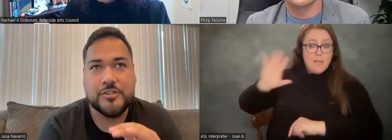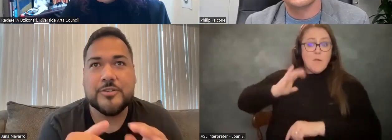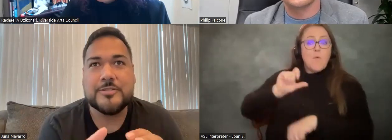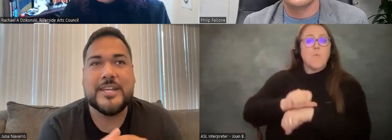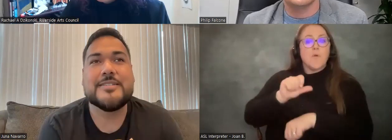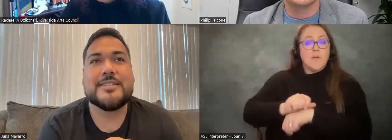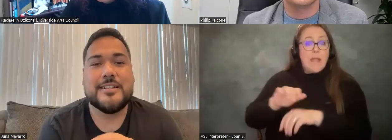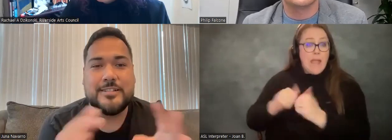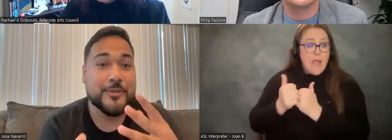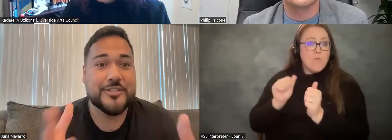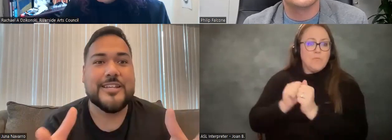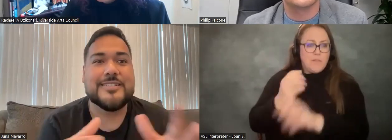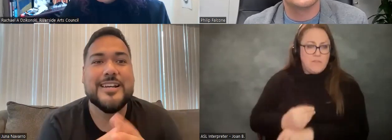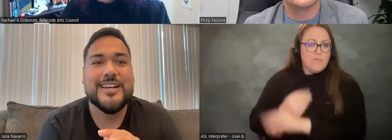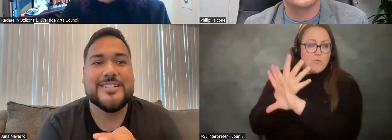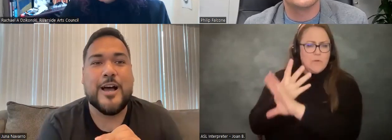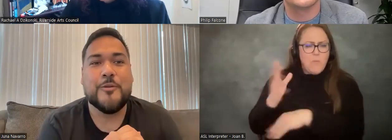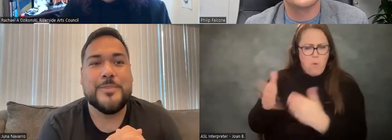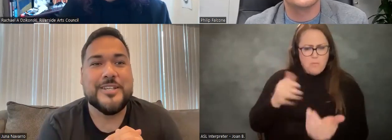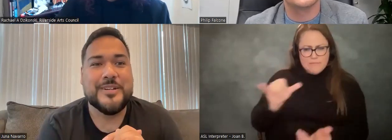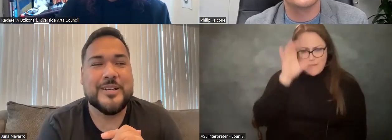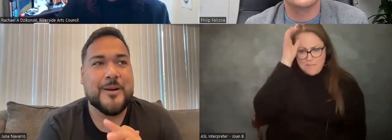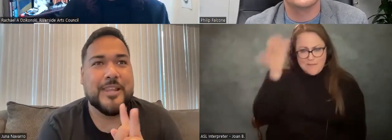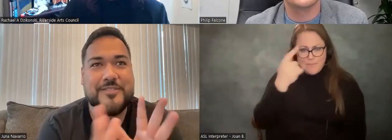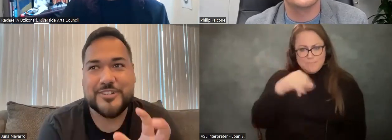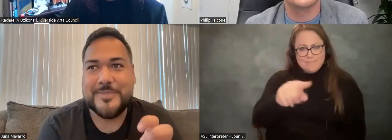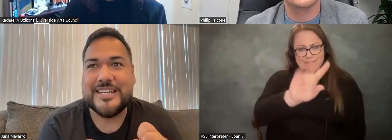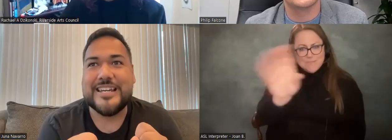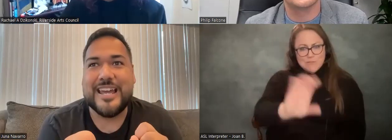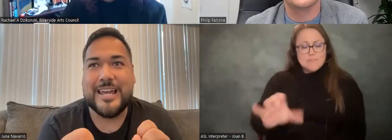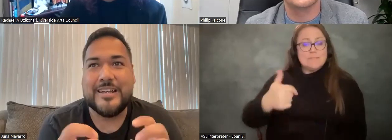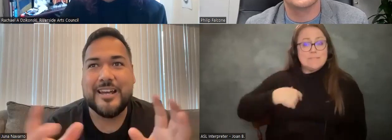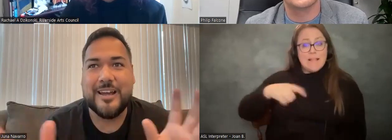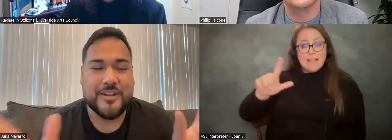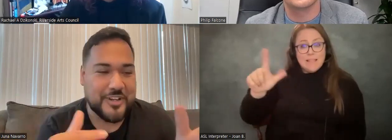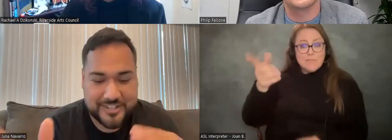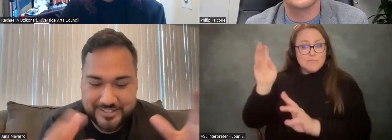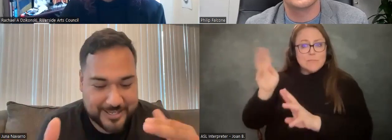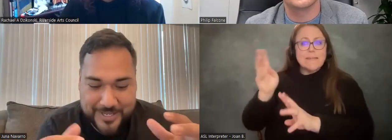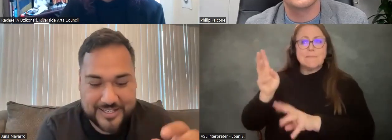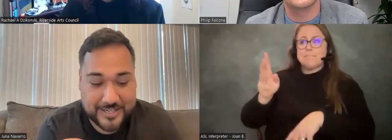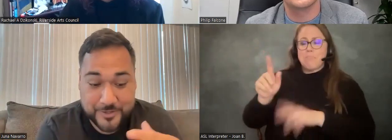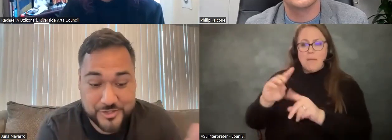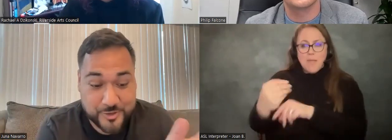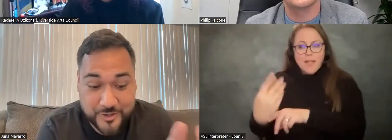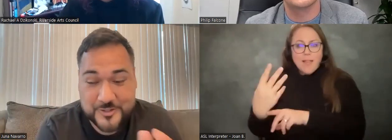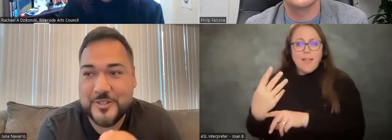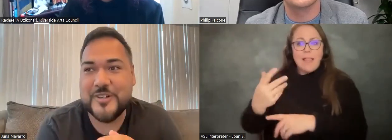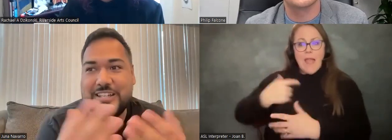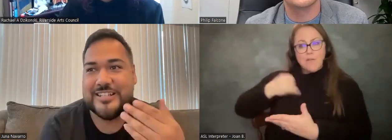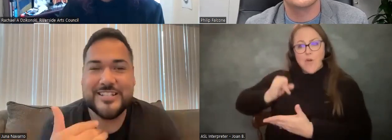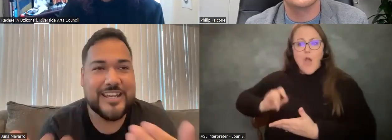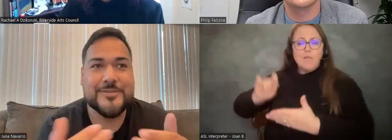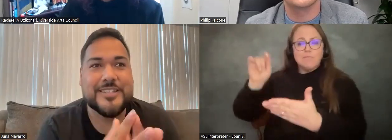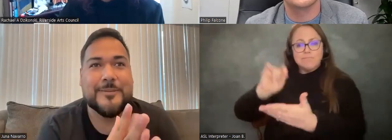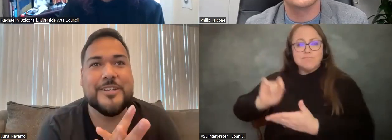a virtual space similar to this. So I would be doing live streaming, and I would have an audience come in, and I would draw and doodle and